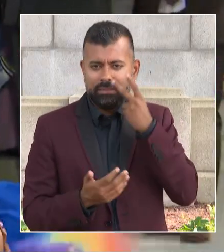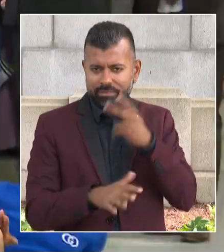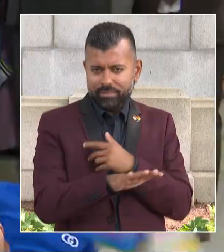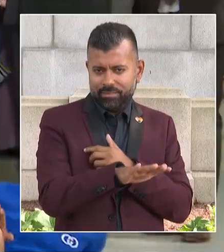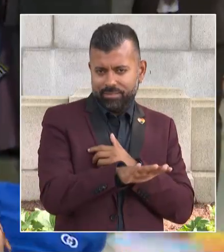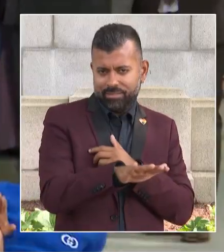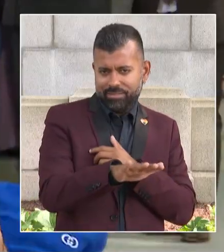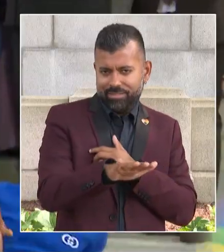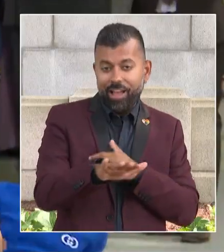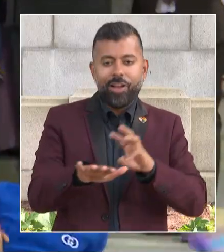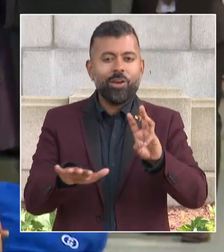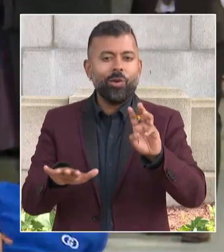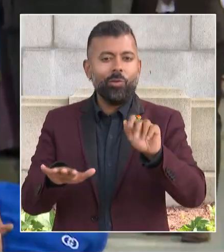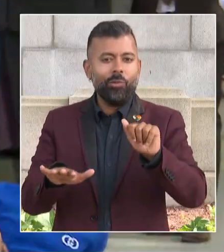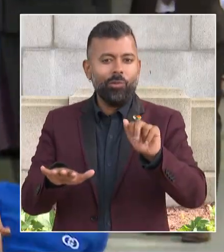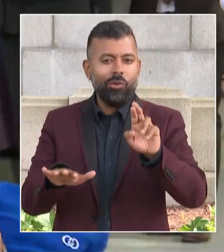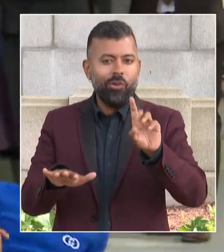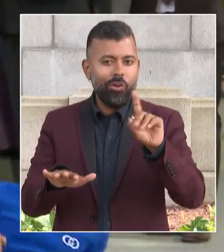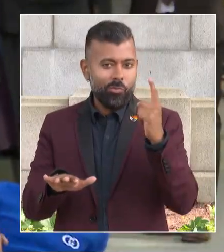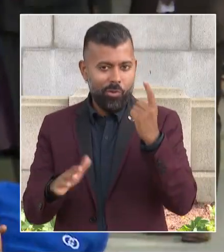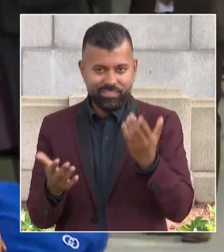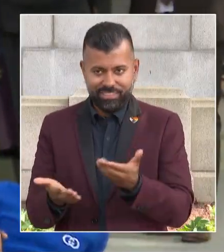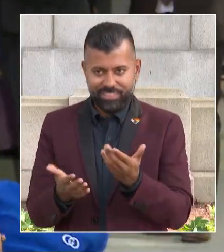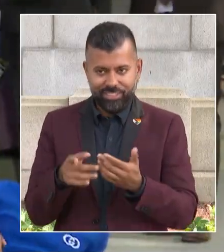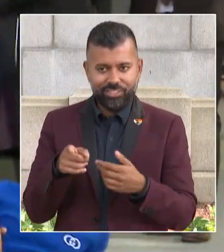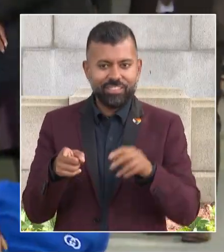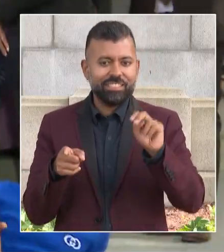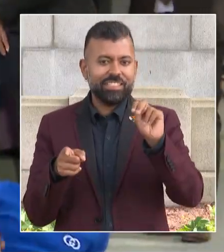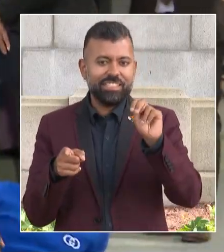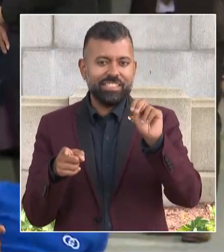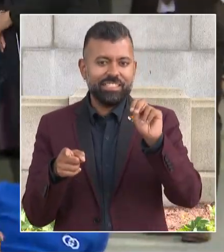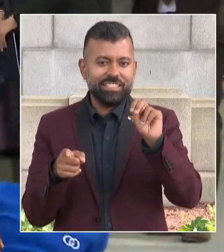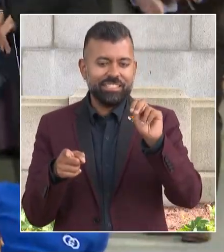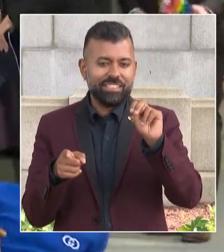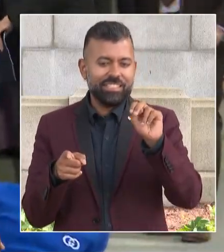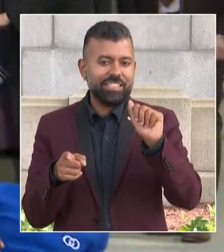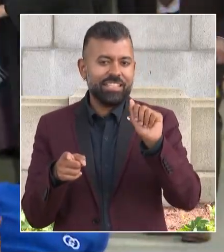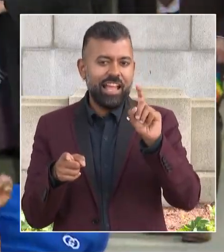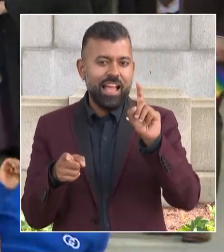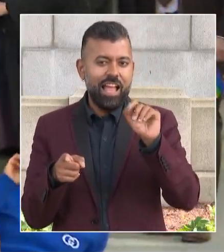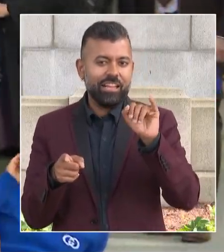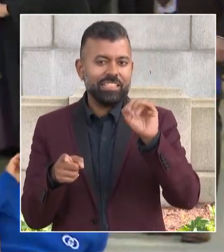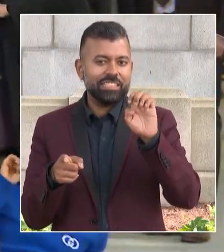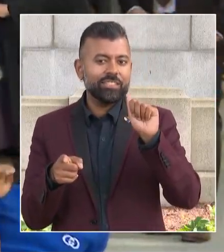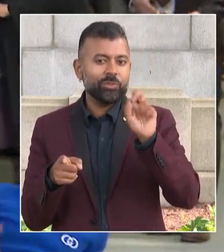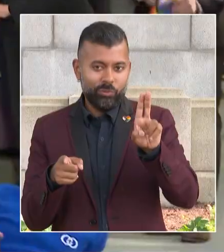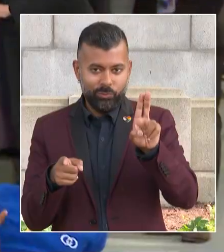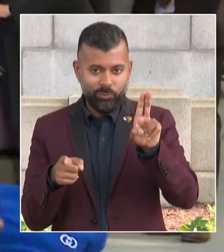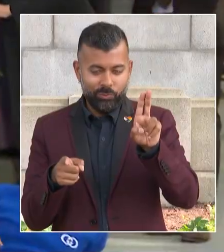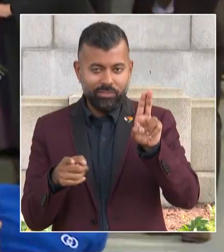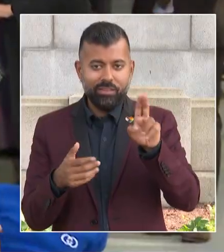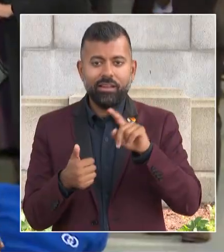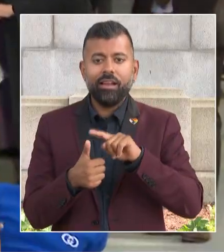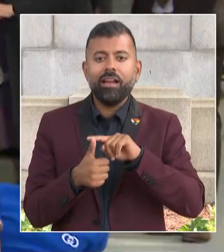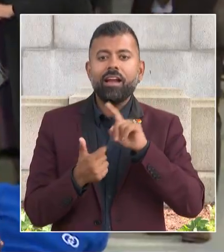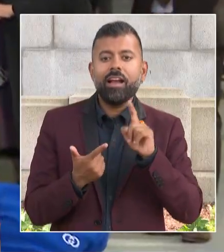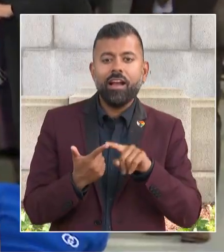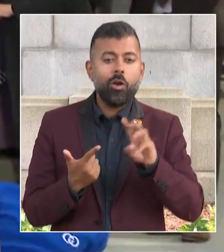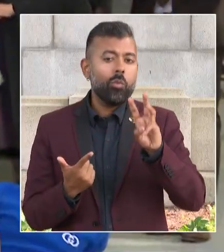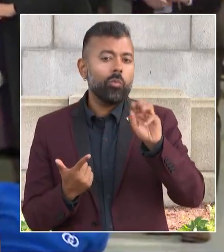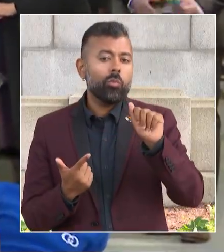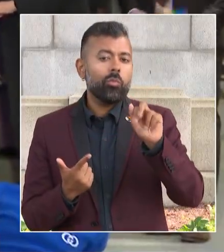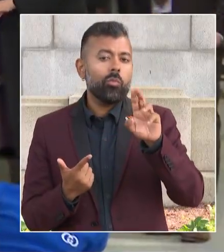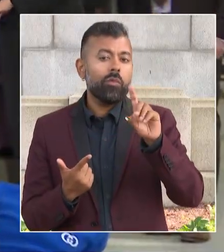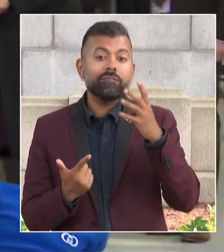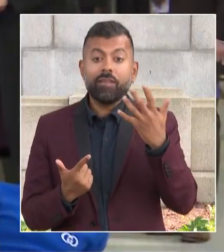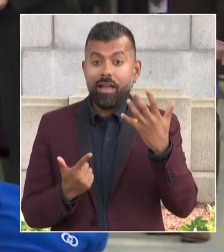Councilmember Zachary Parker from Ward 5, Councilmember Wendell Felder from Ward 7, Councilmember Brooke Pinto from Ward